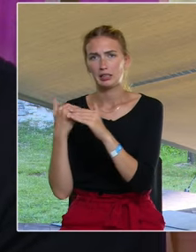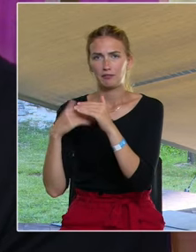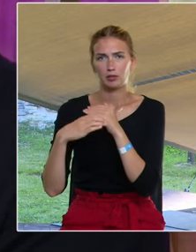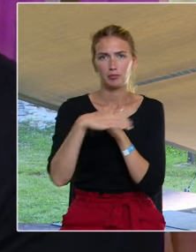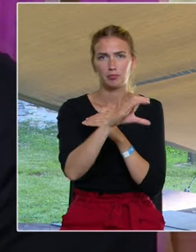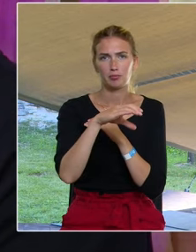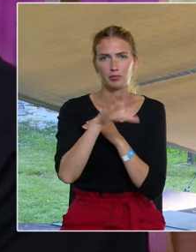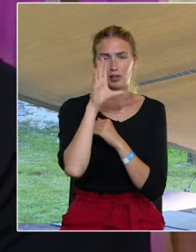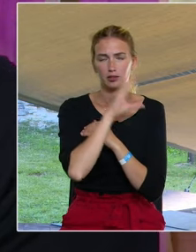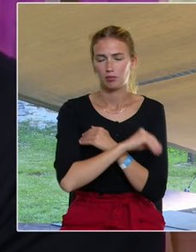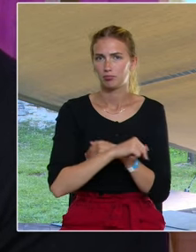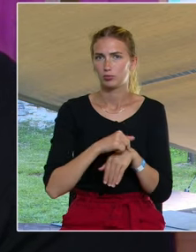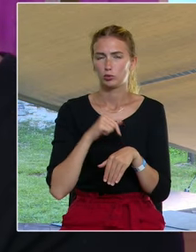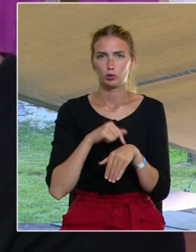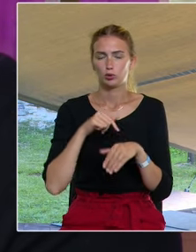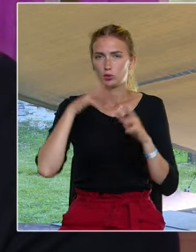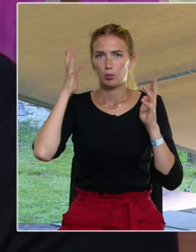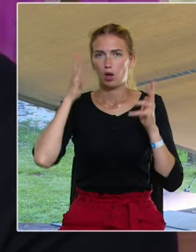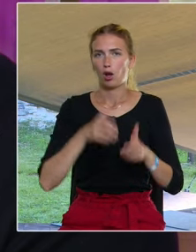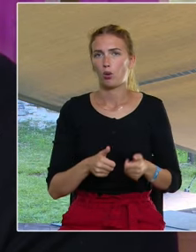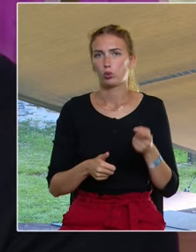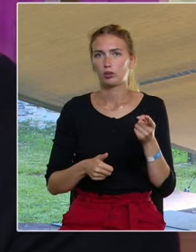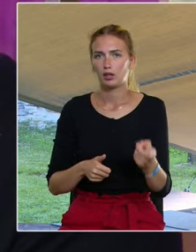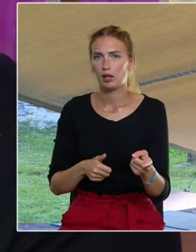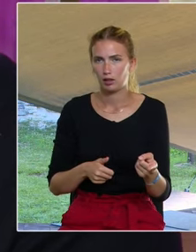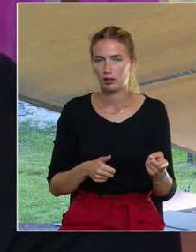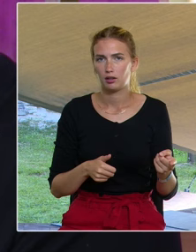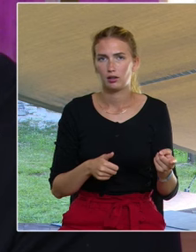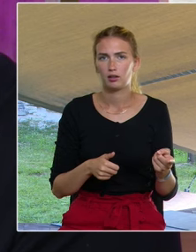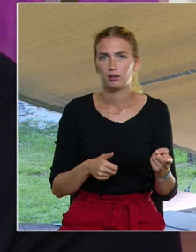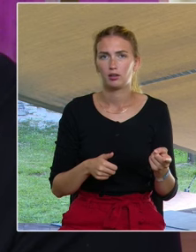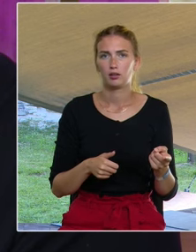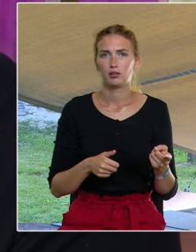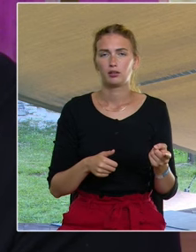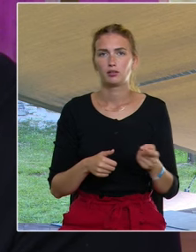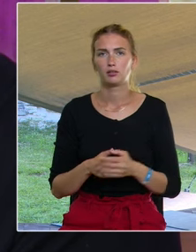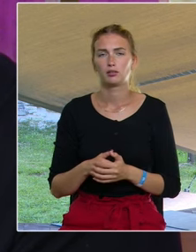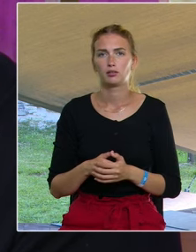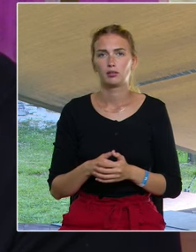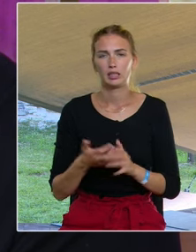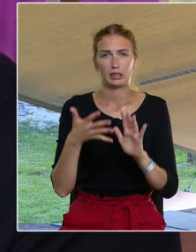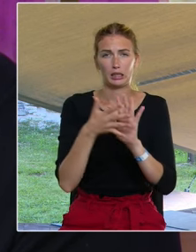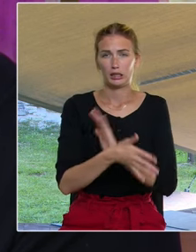a sort of nightmarish scenario if you think about the sort of worst of content that you could upload.